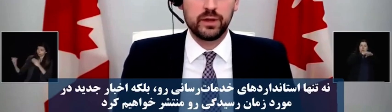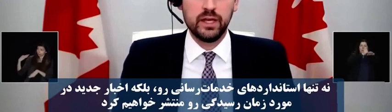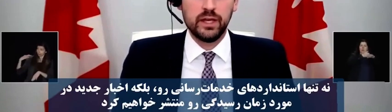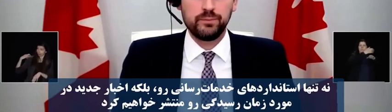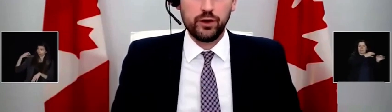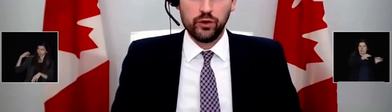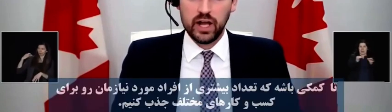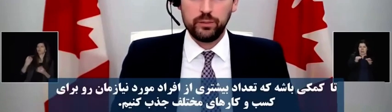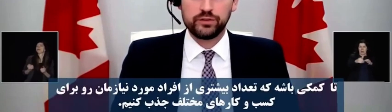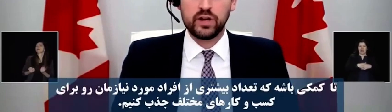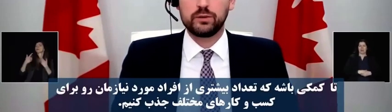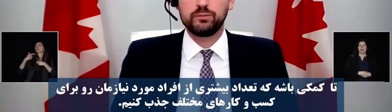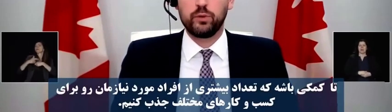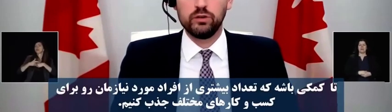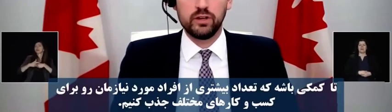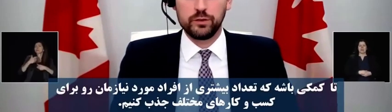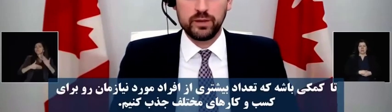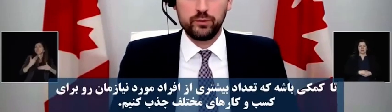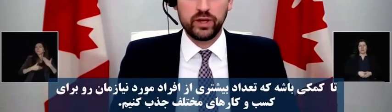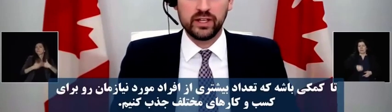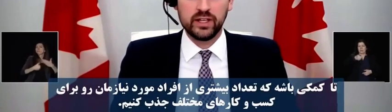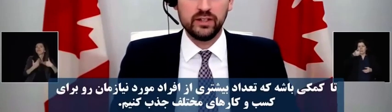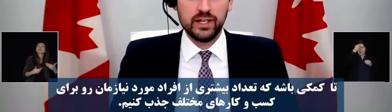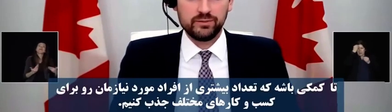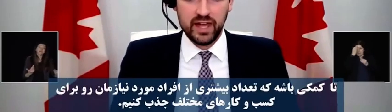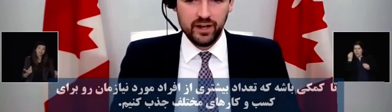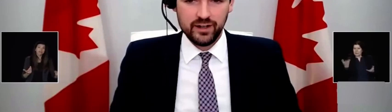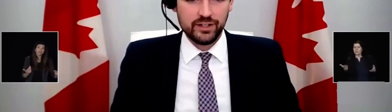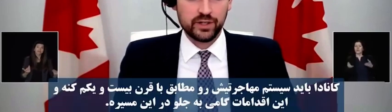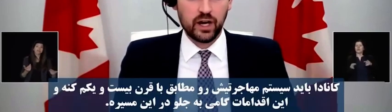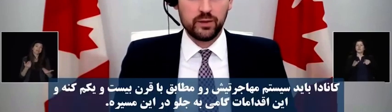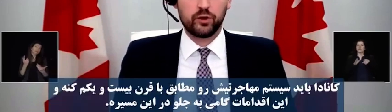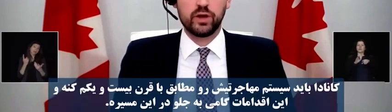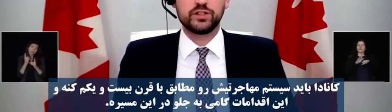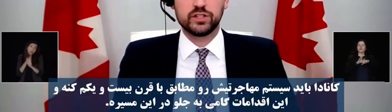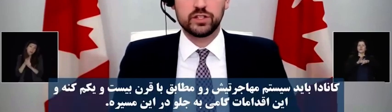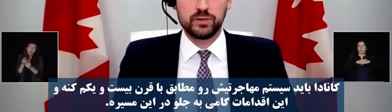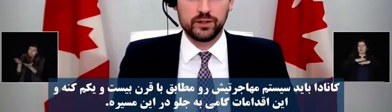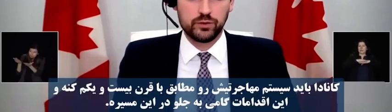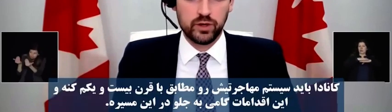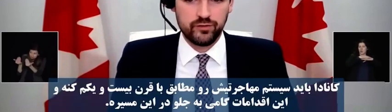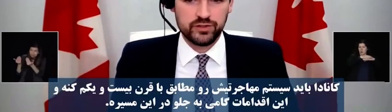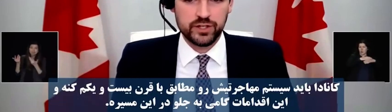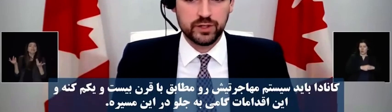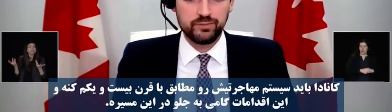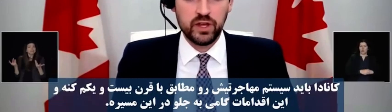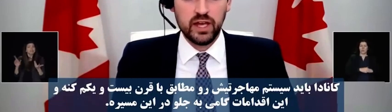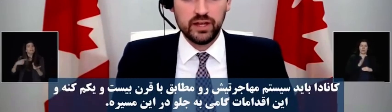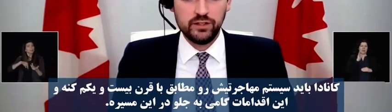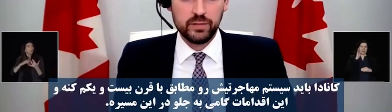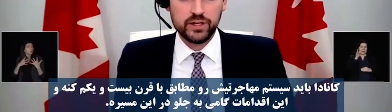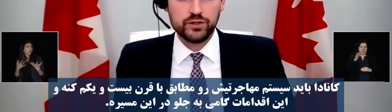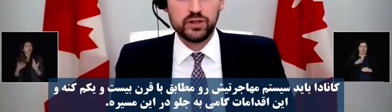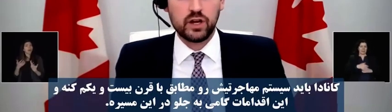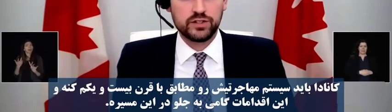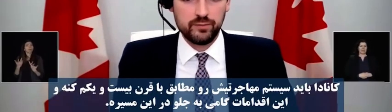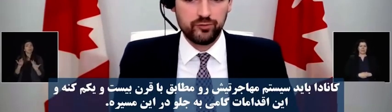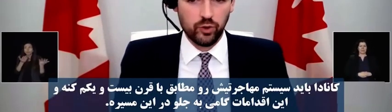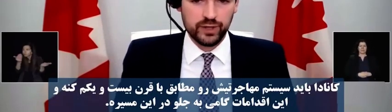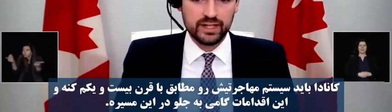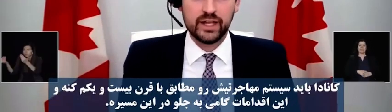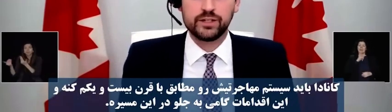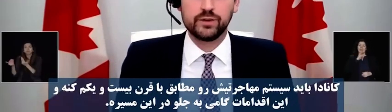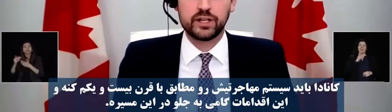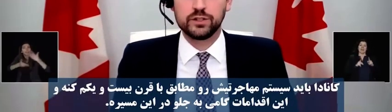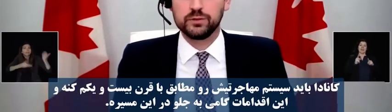different lines of business. In order to help us attract more of the people we need, Canada needs to bring our immigration system into the 21st century. And these